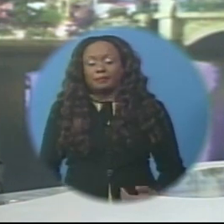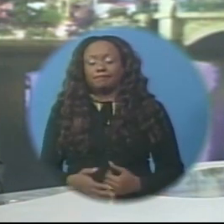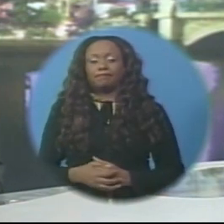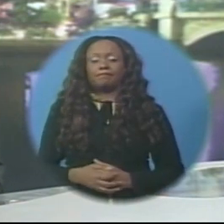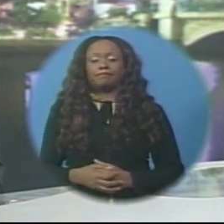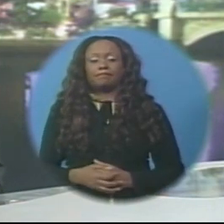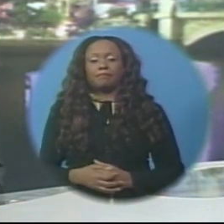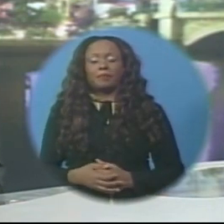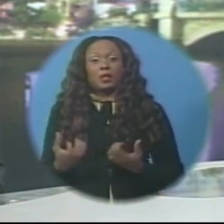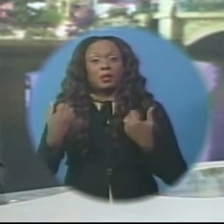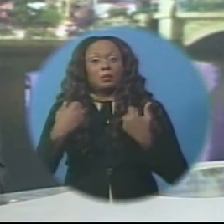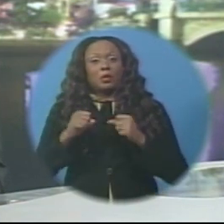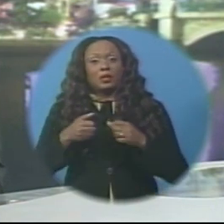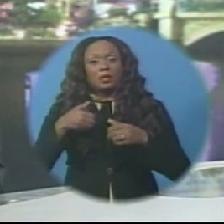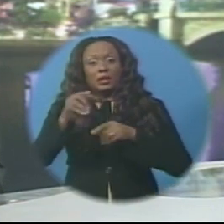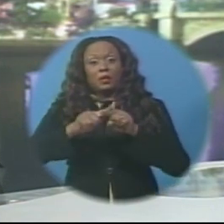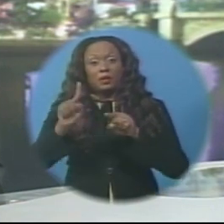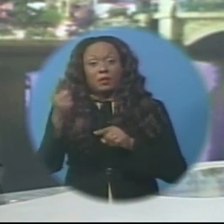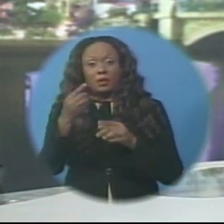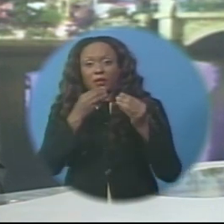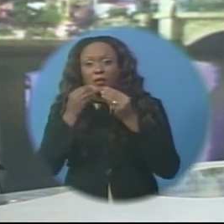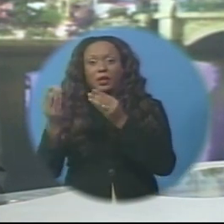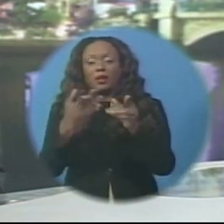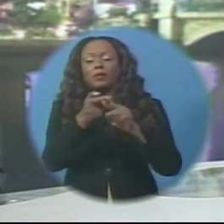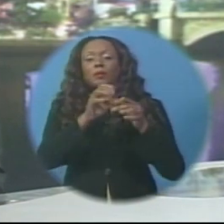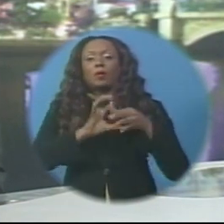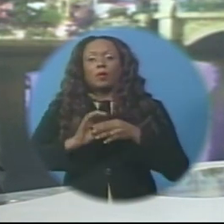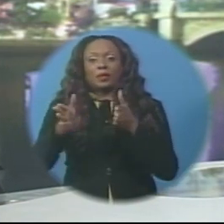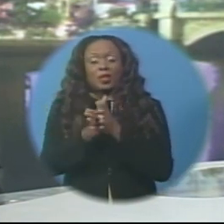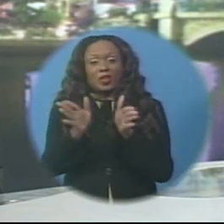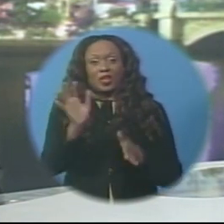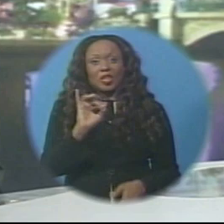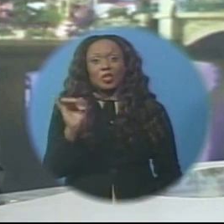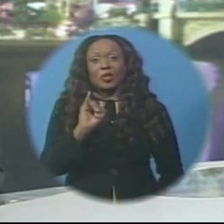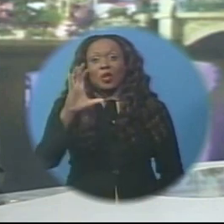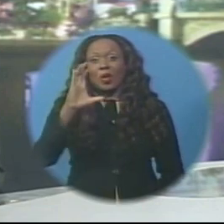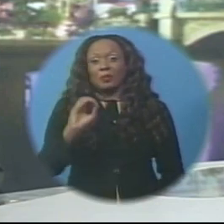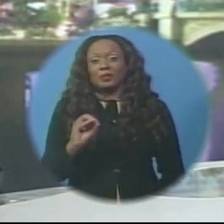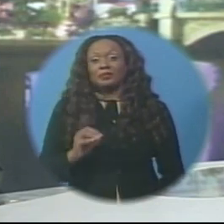news is up next, but first, here is a tip from Cooperators General Insurance.